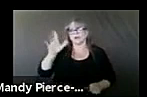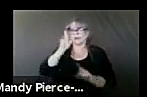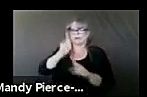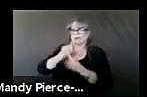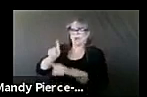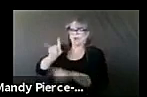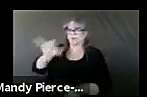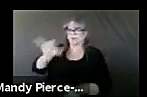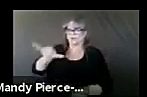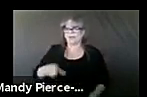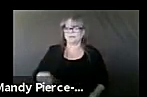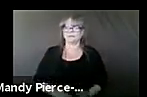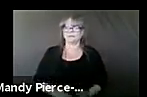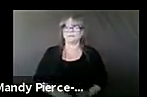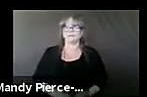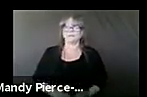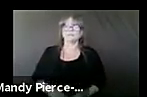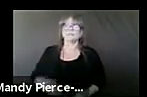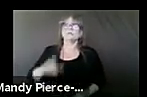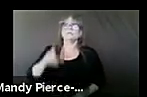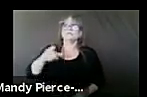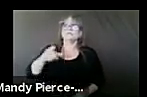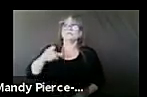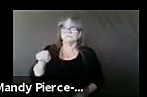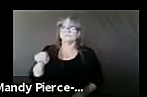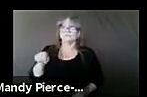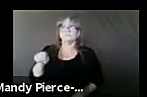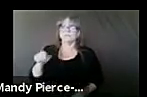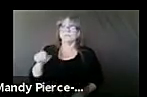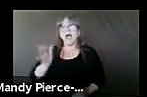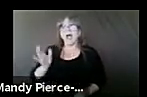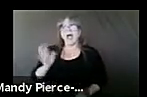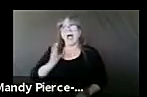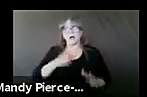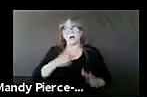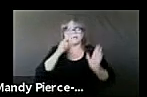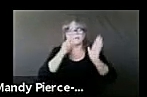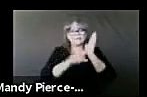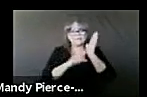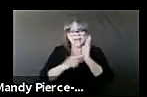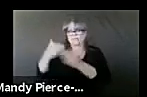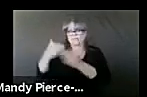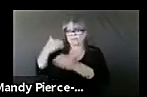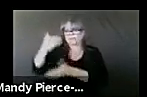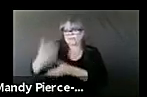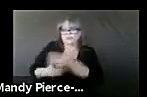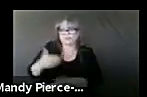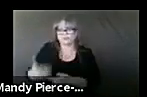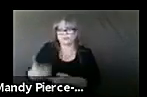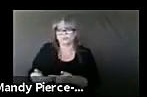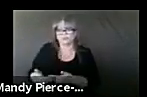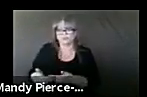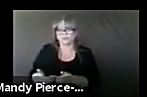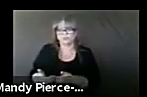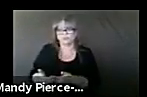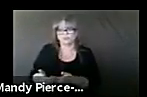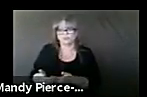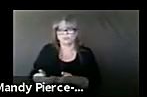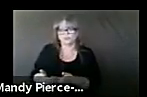epidemiology investigation processes. So typically, what happens when the state is notified of a case is we work with our